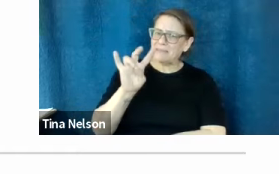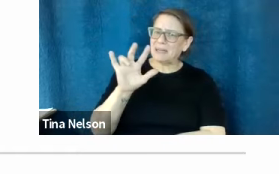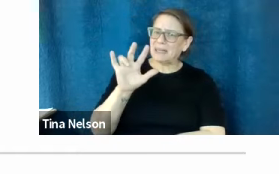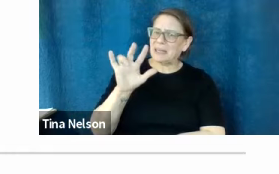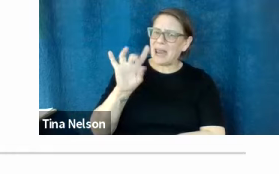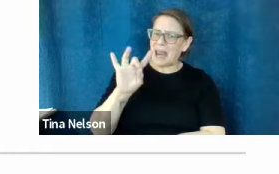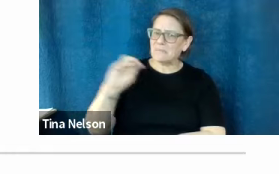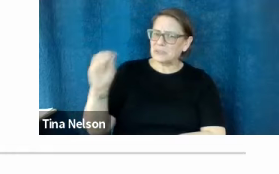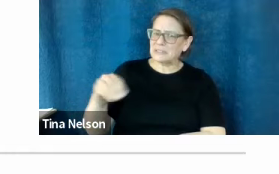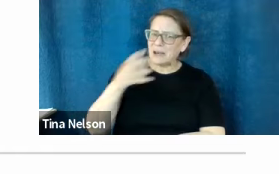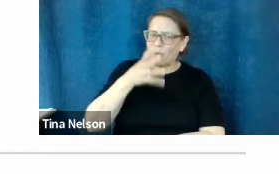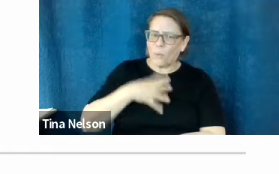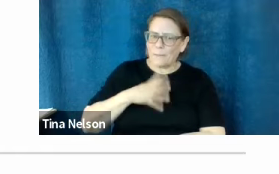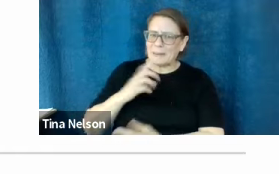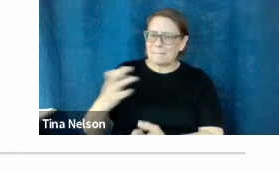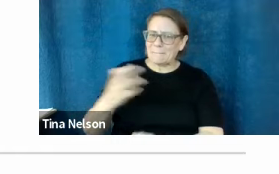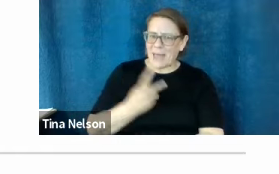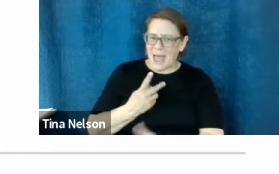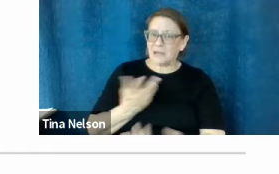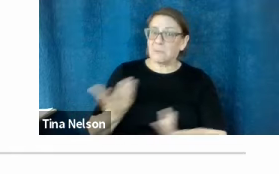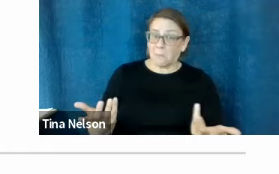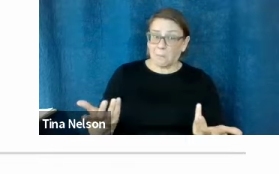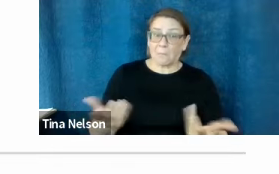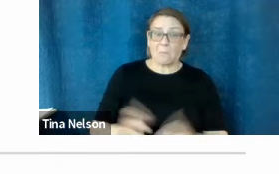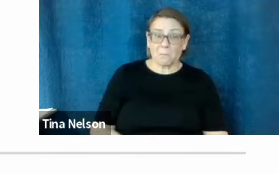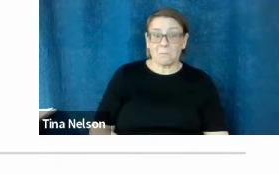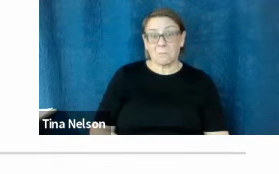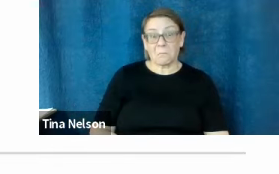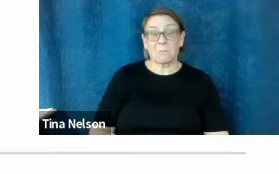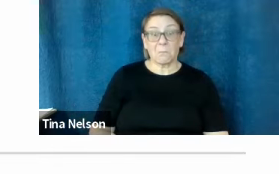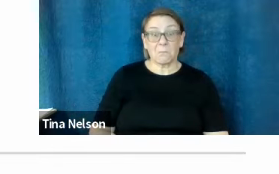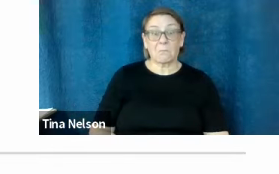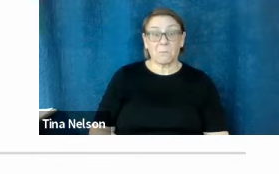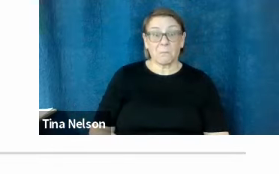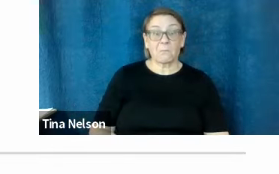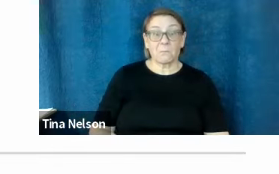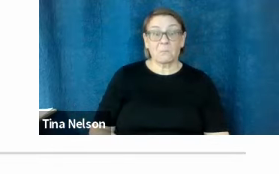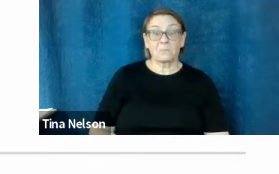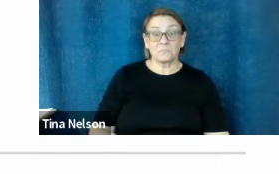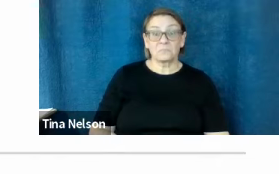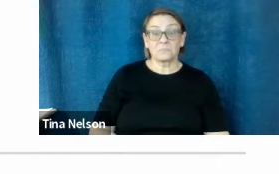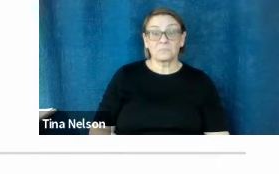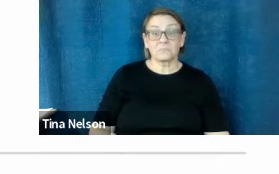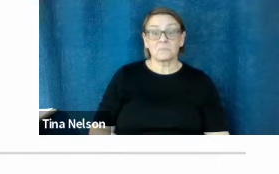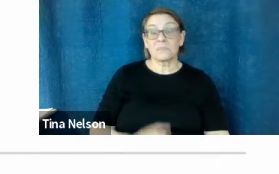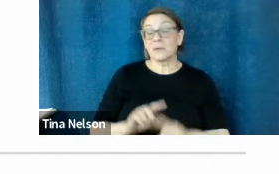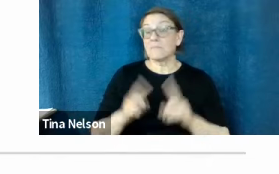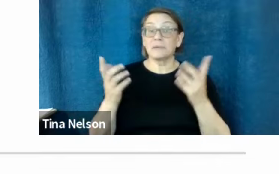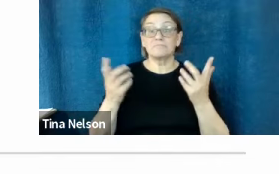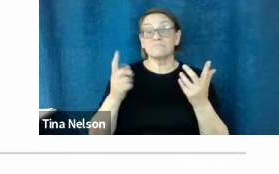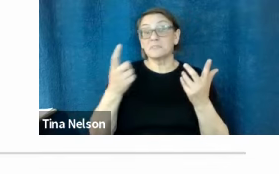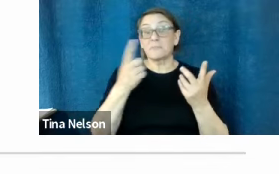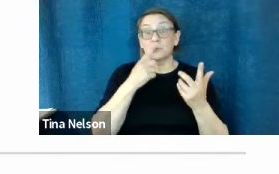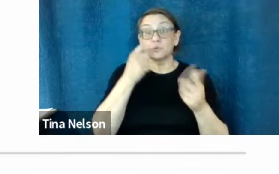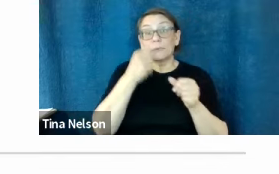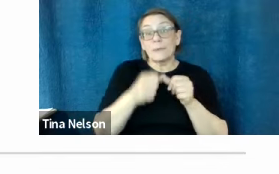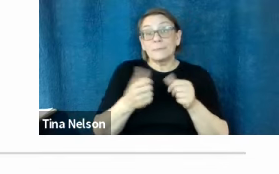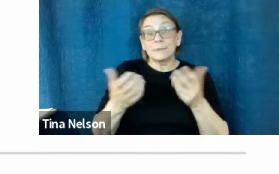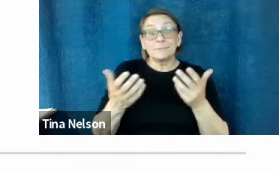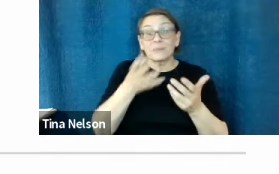imagine the male population would be a lot more respondent when 50% of it are doctors and nurses, but just something to keep in mind is